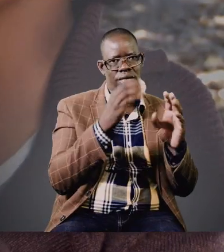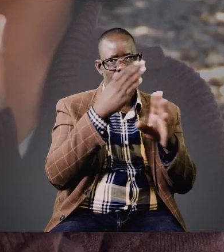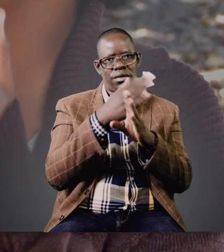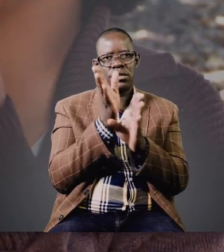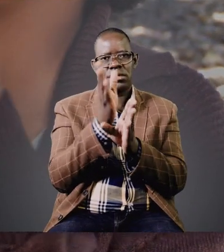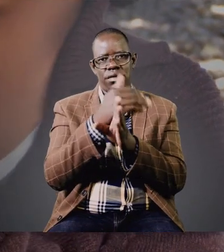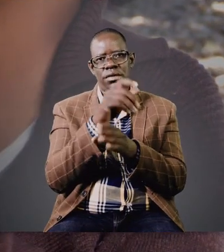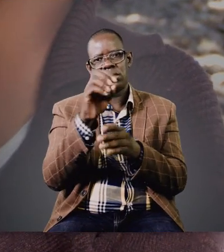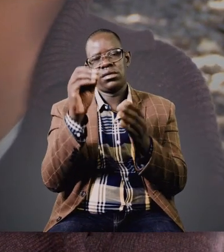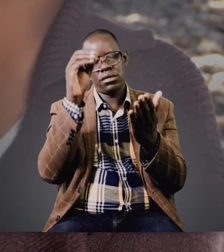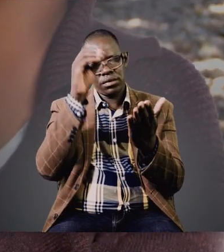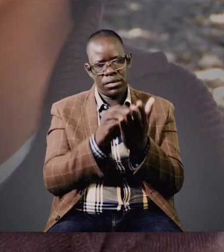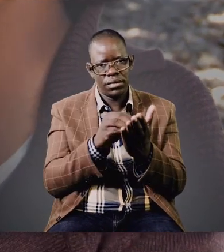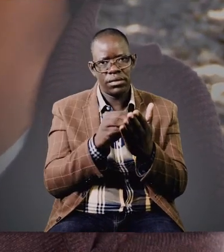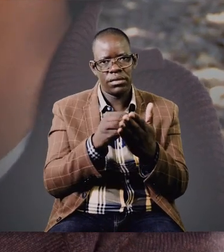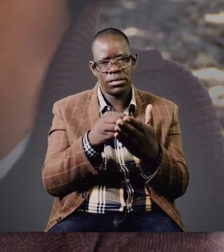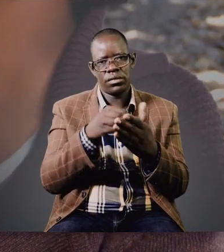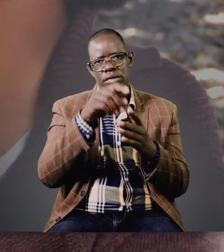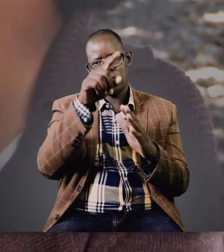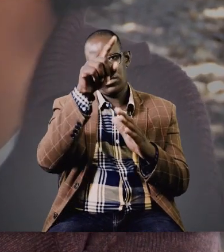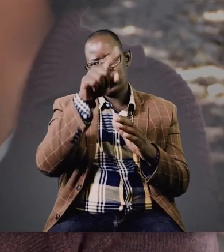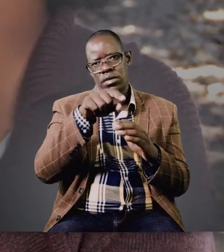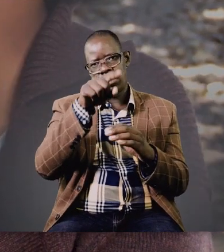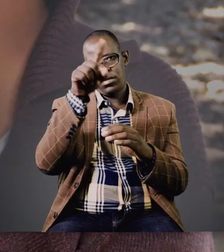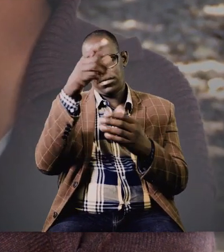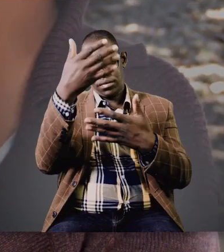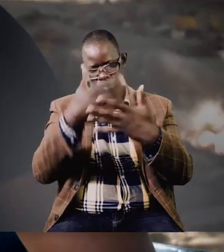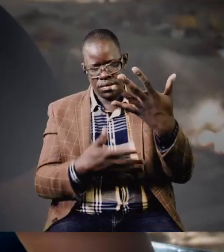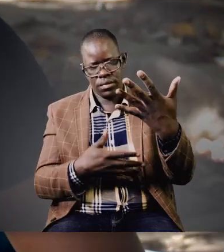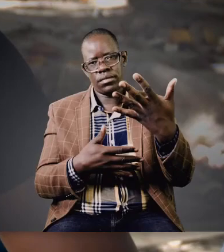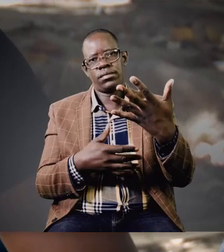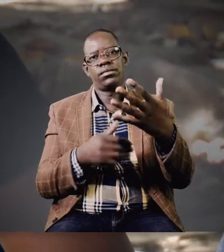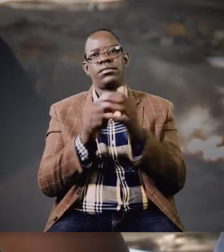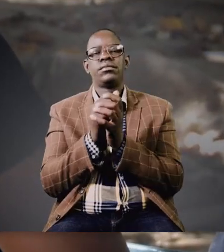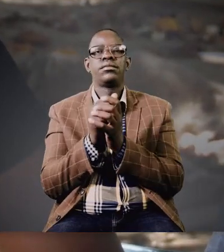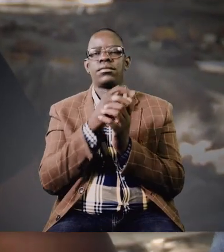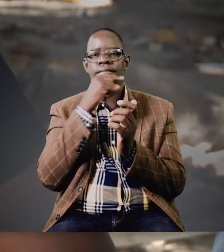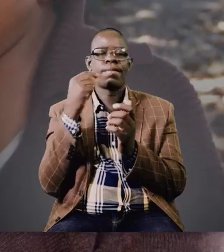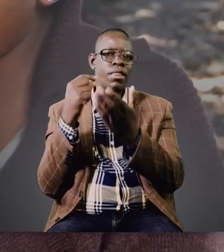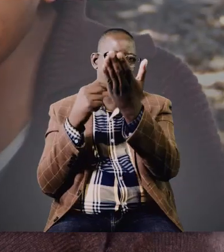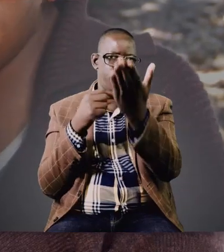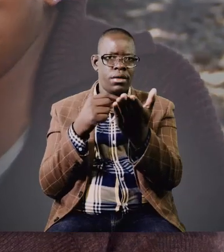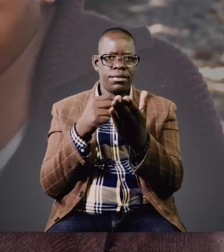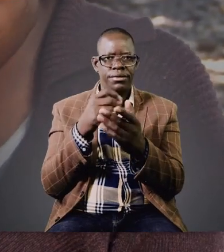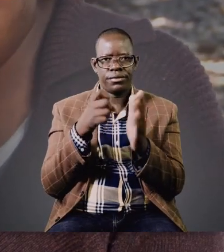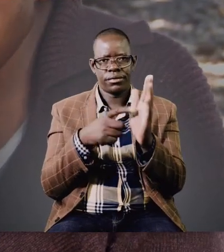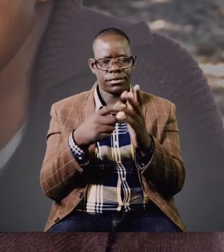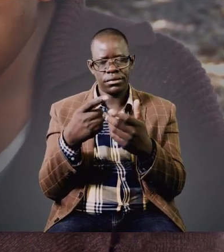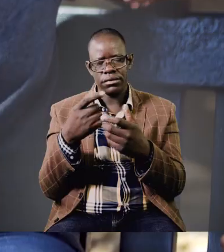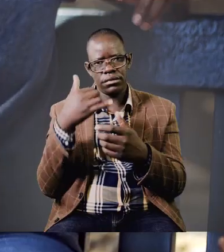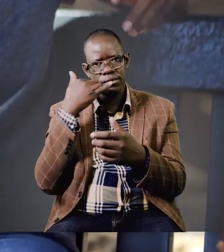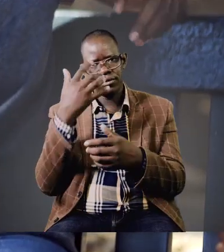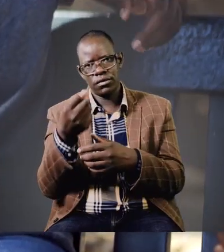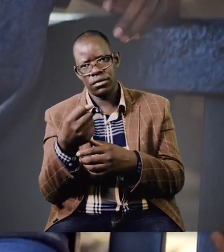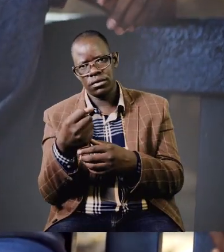Now, if you would put this record on a graph paper, then it becomes a seismogram. I think I have it on my phone. Let me search for it. I